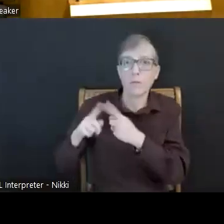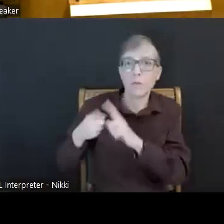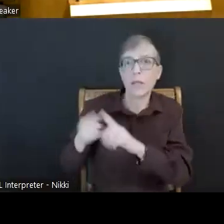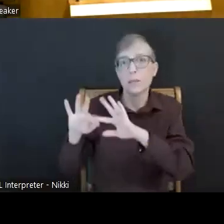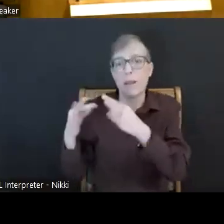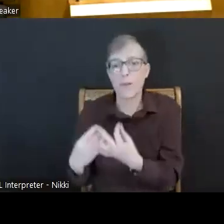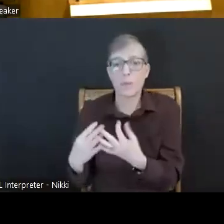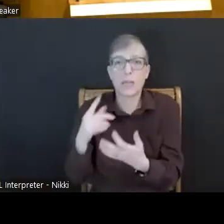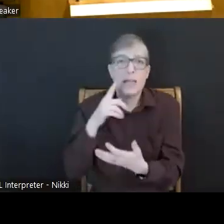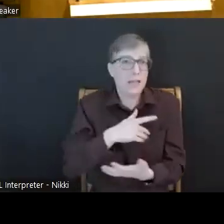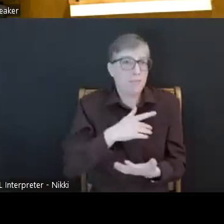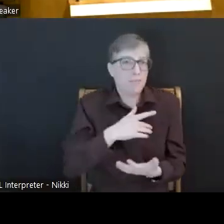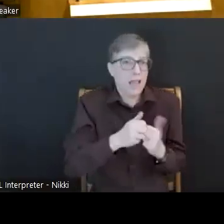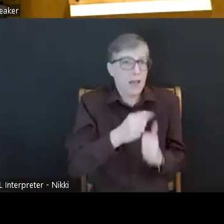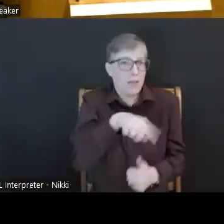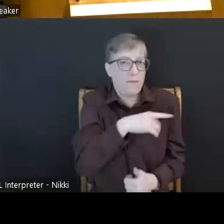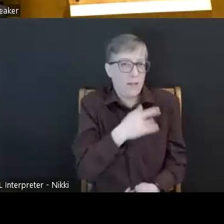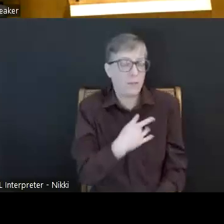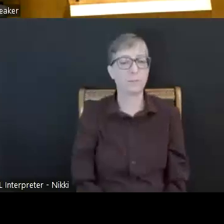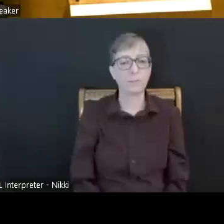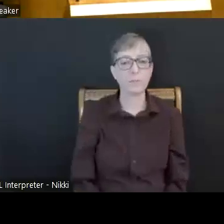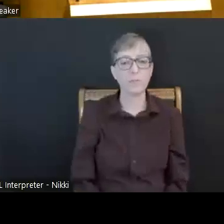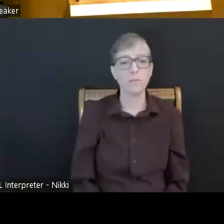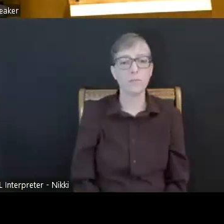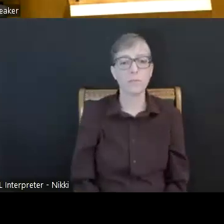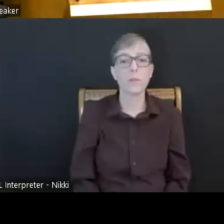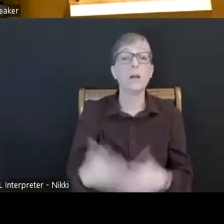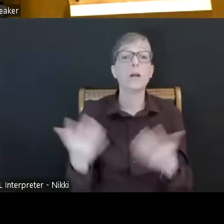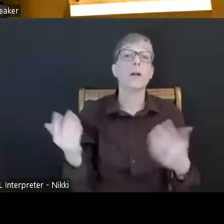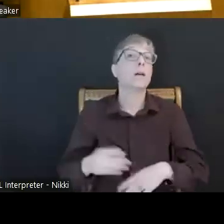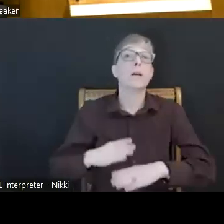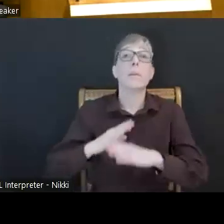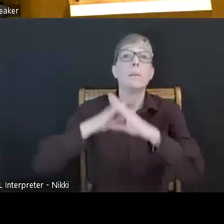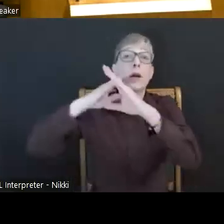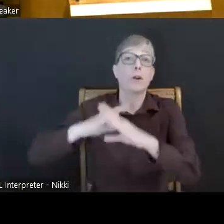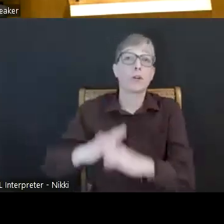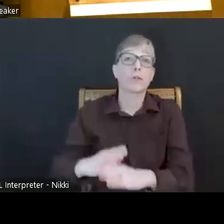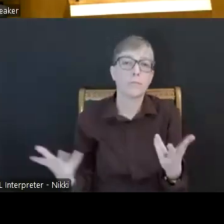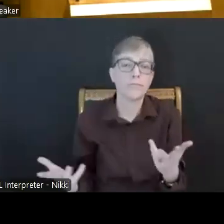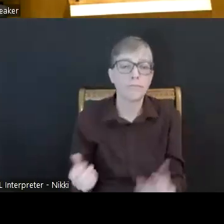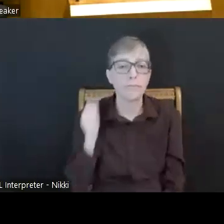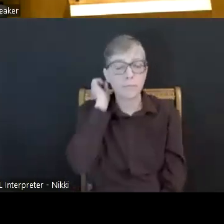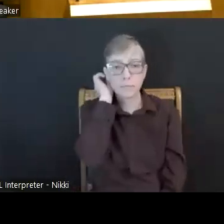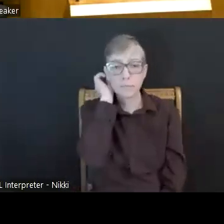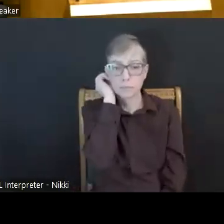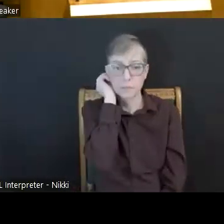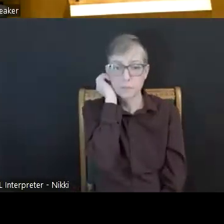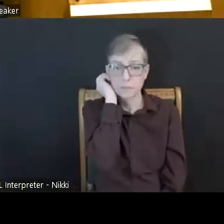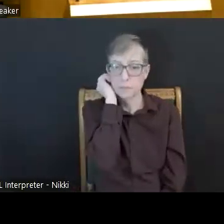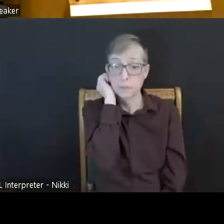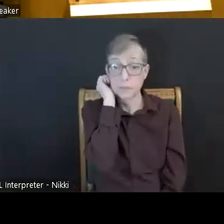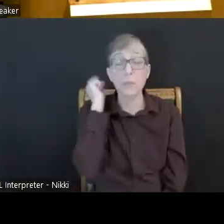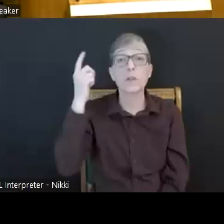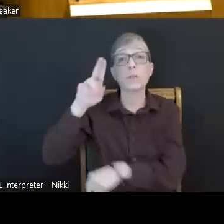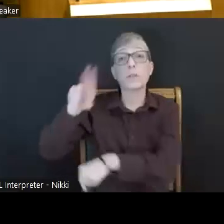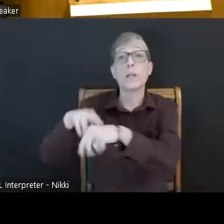Okay, so what are some of the barriers? I wanted to mention that There's a national organization called Prevent